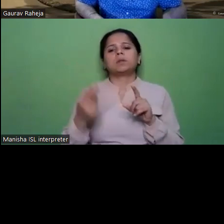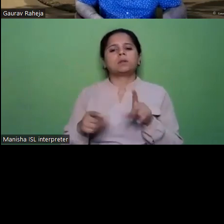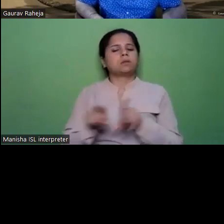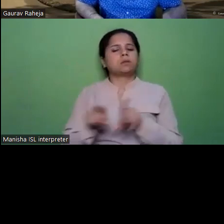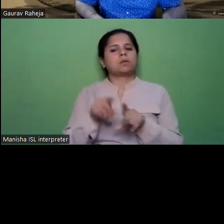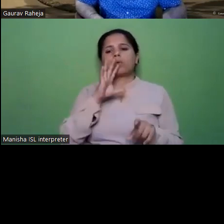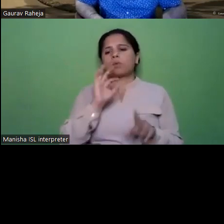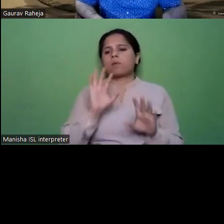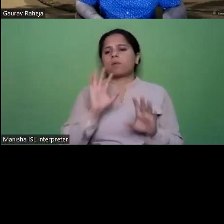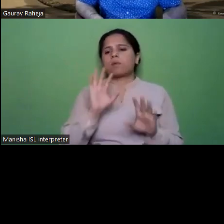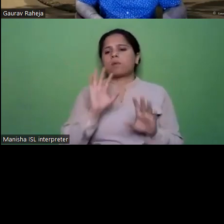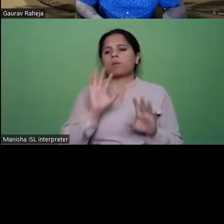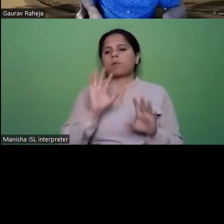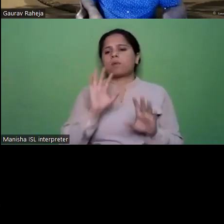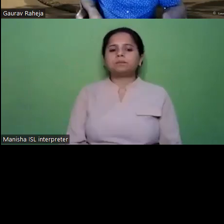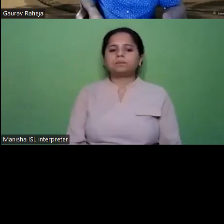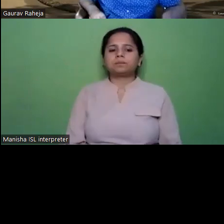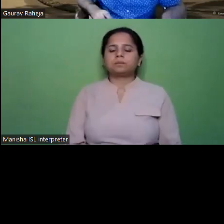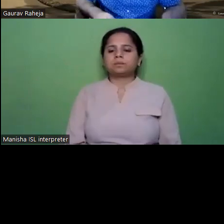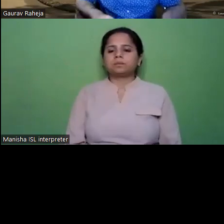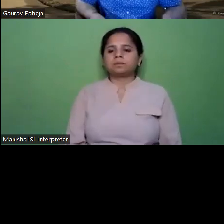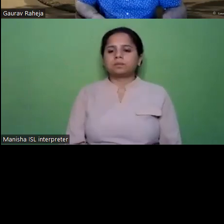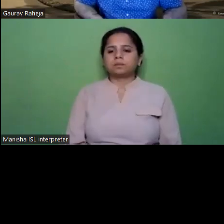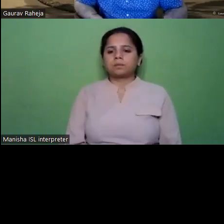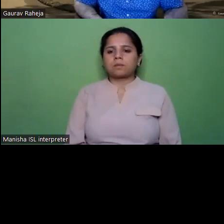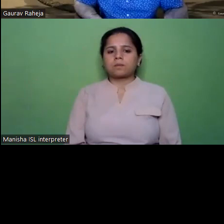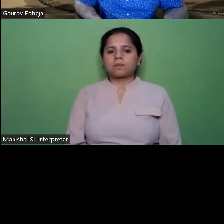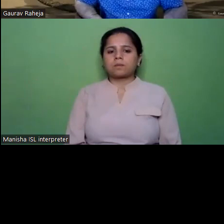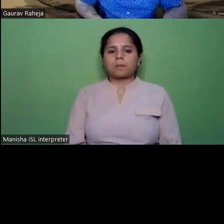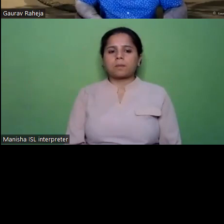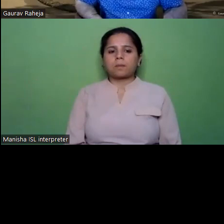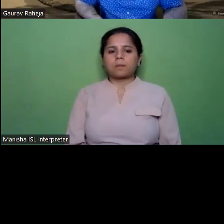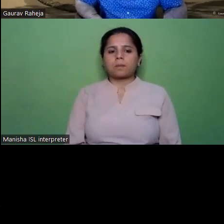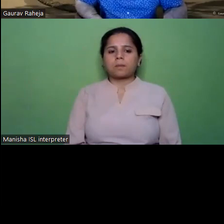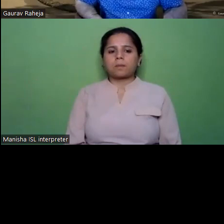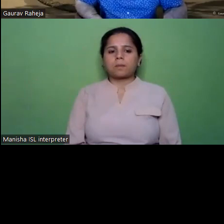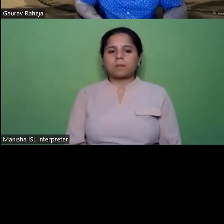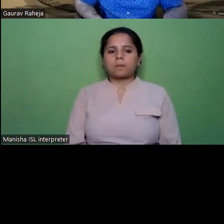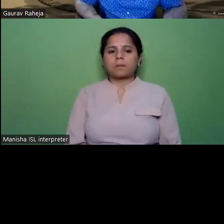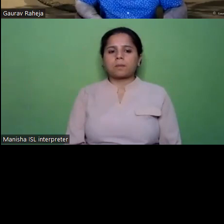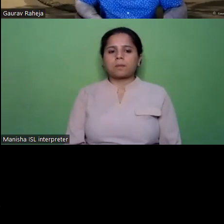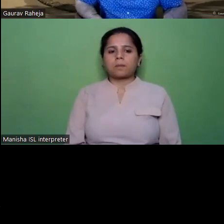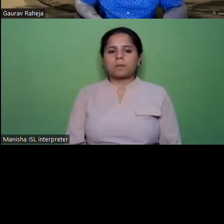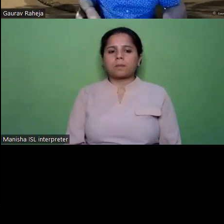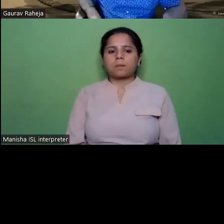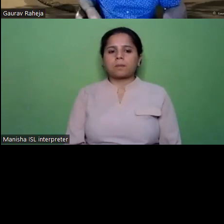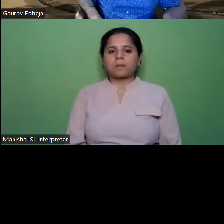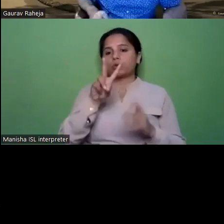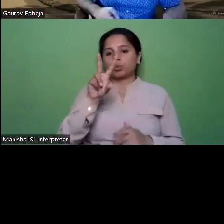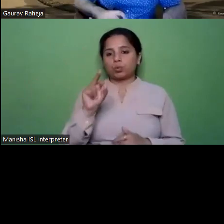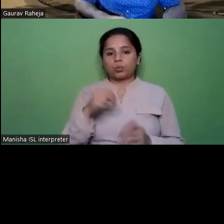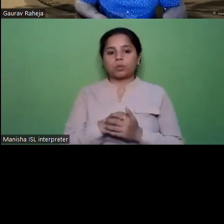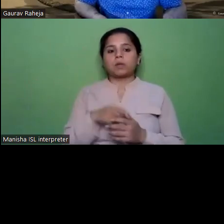theory. Right? Issues of personal mobility, Article 20. Issues